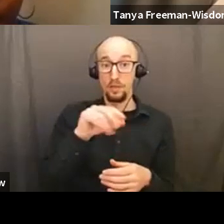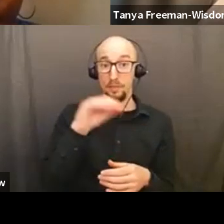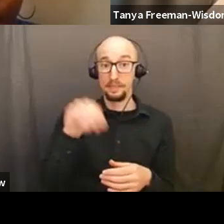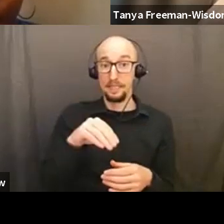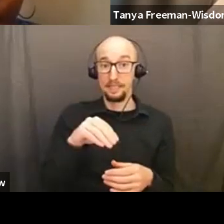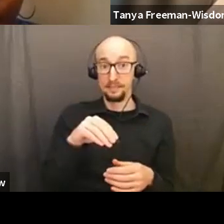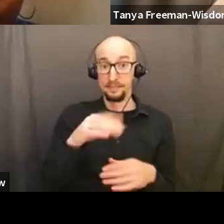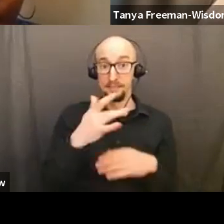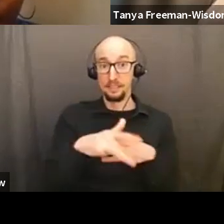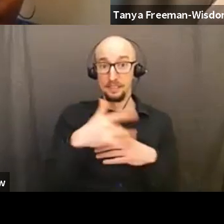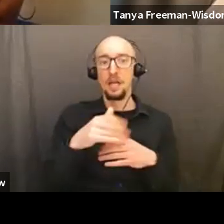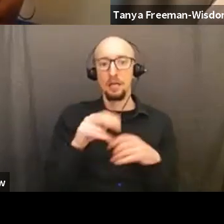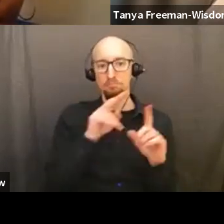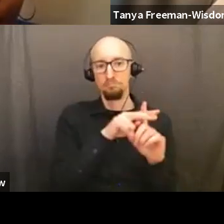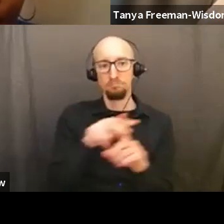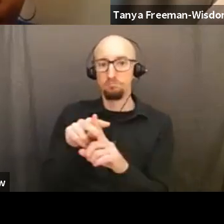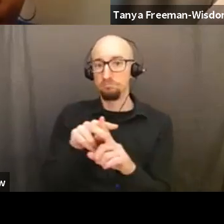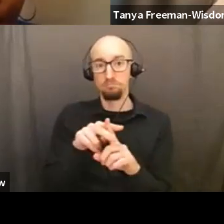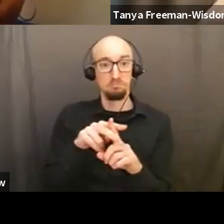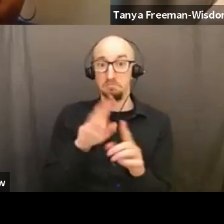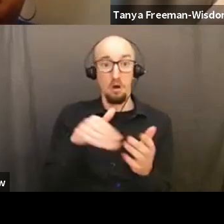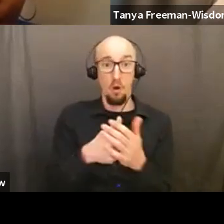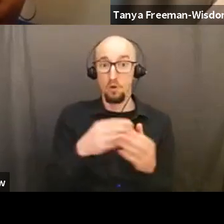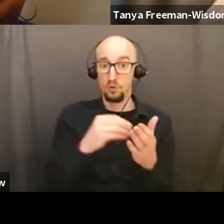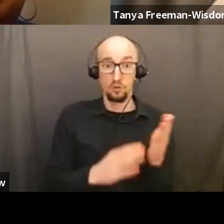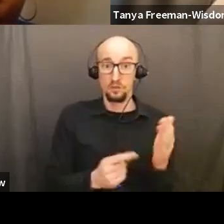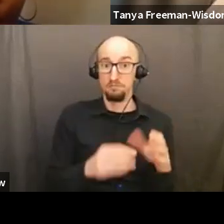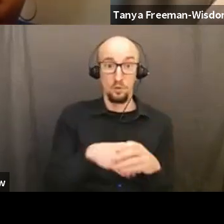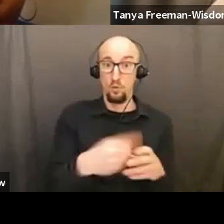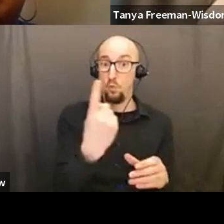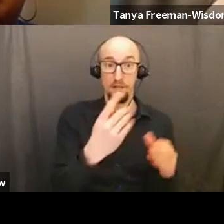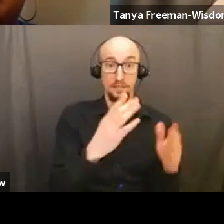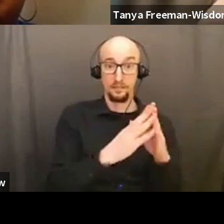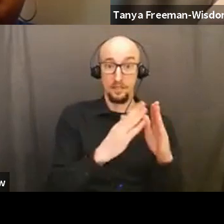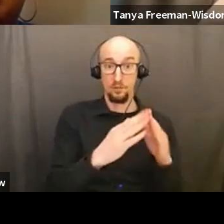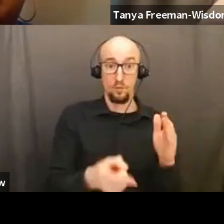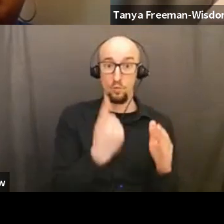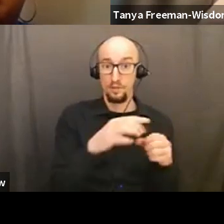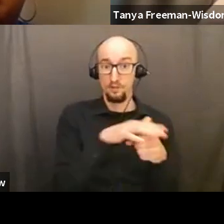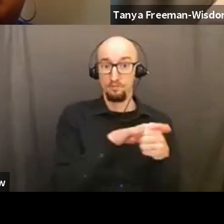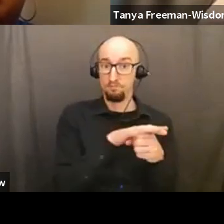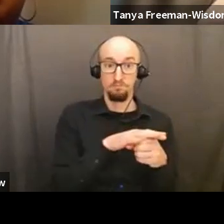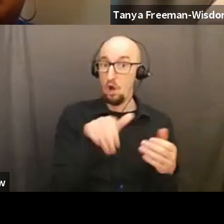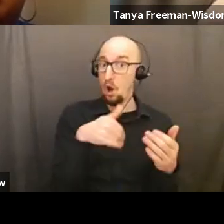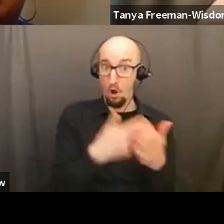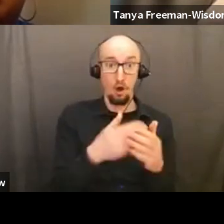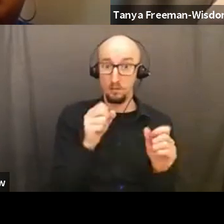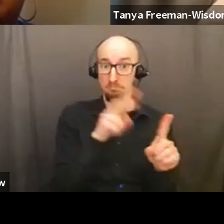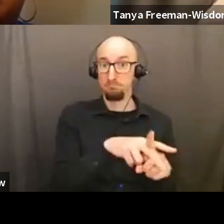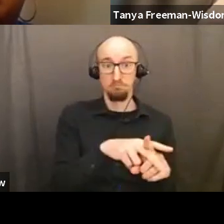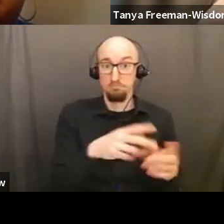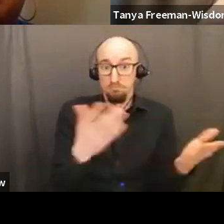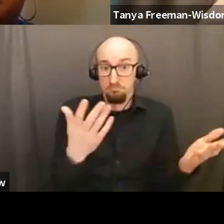to students who live in one neighborhood. All of them could be.